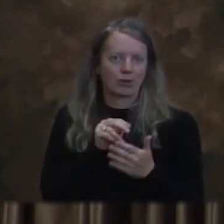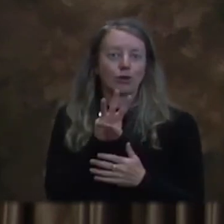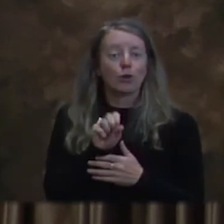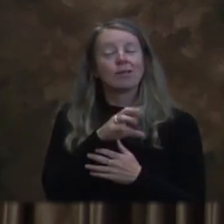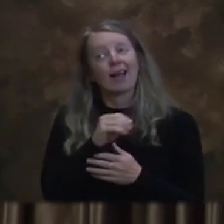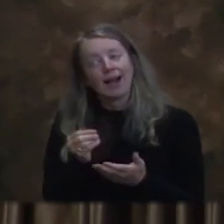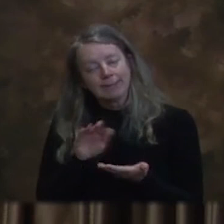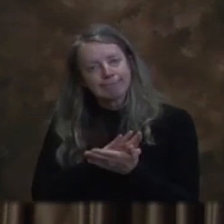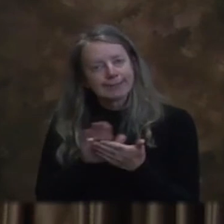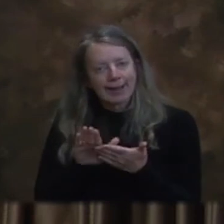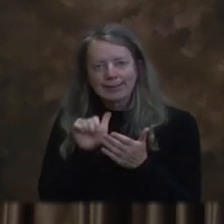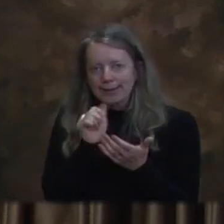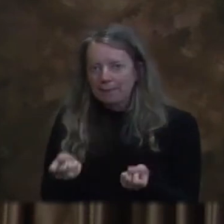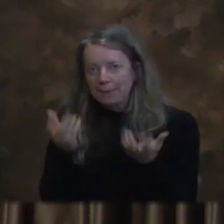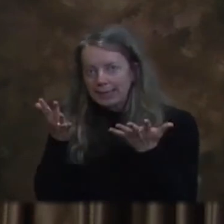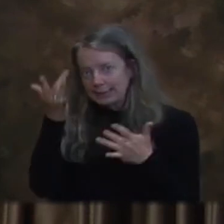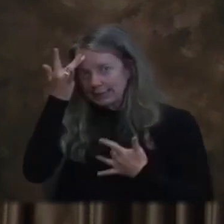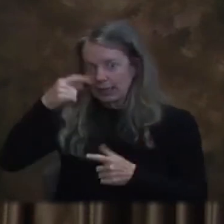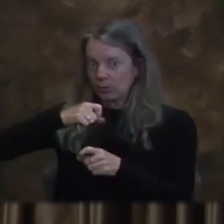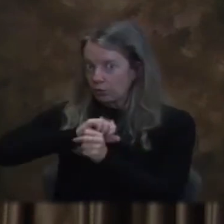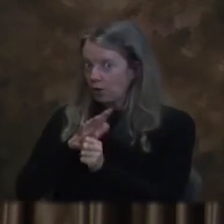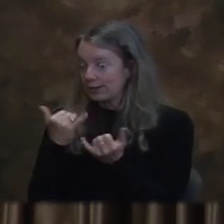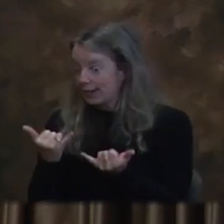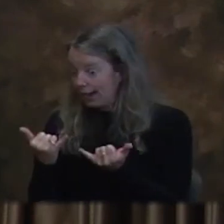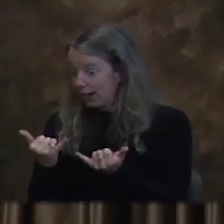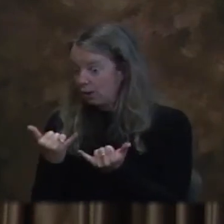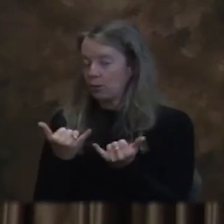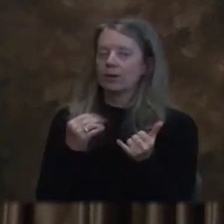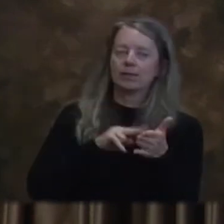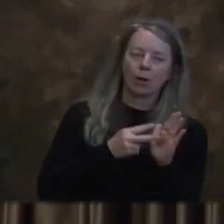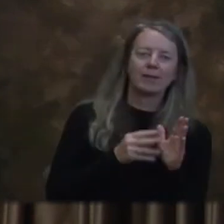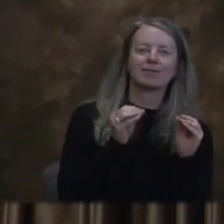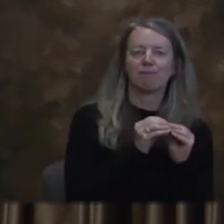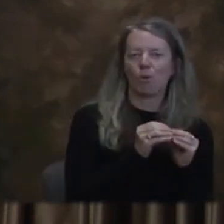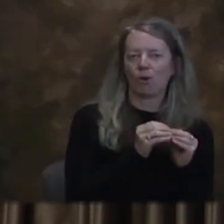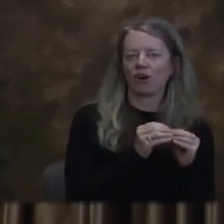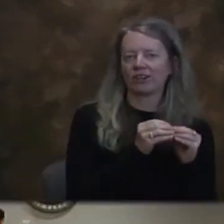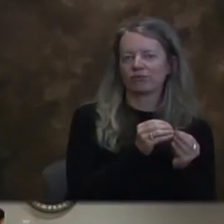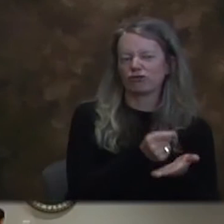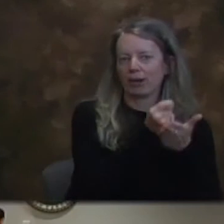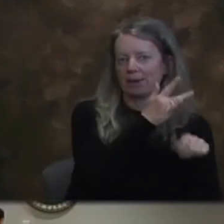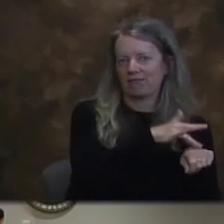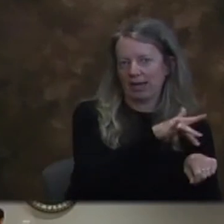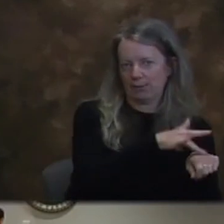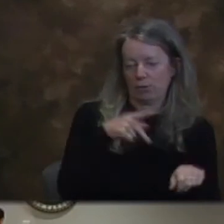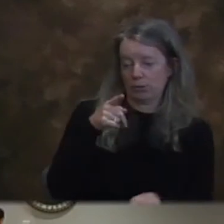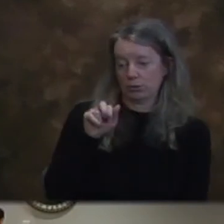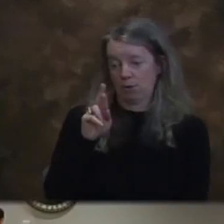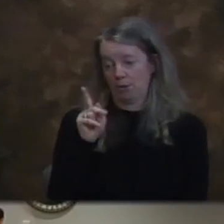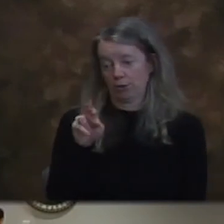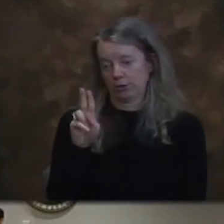so low, Yeah. it's helpful to still, there's more supply on hand as well. So in theory, with time and